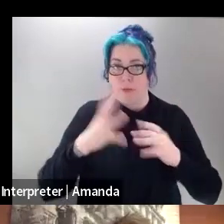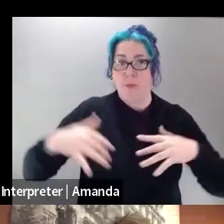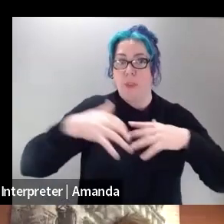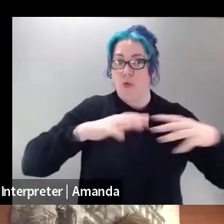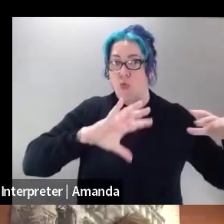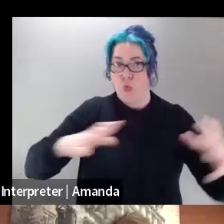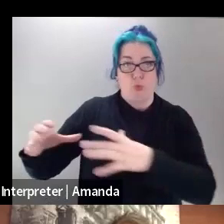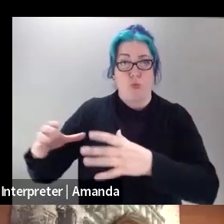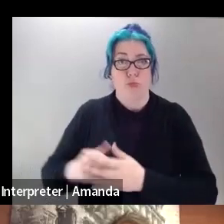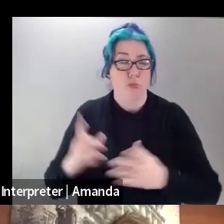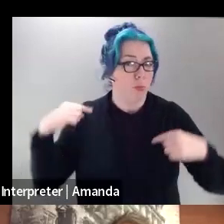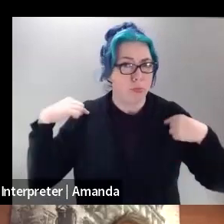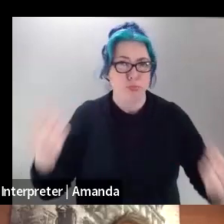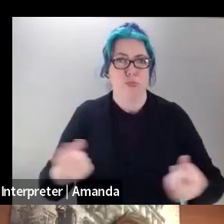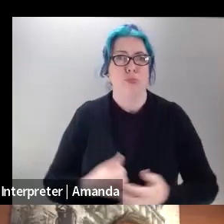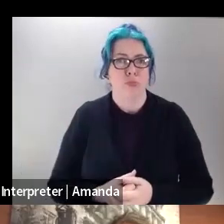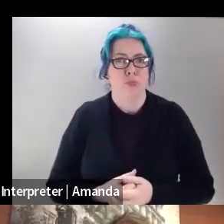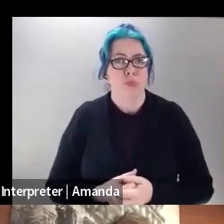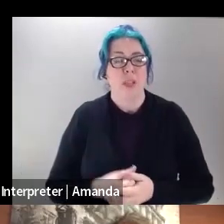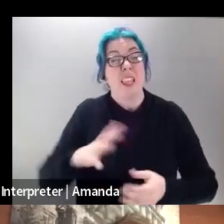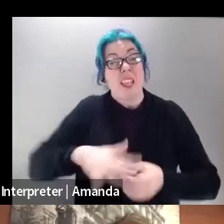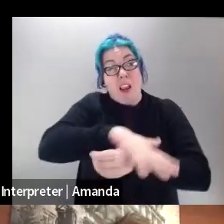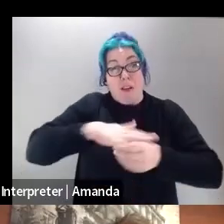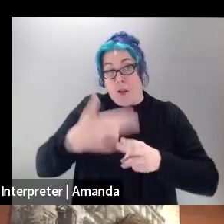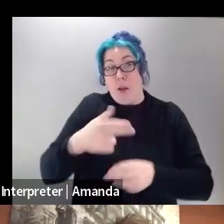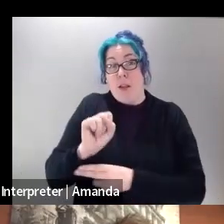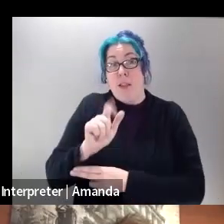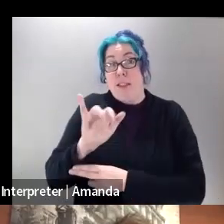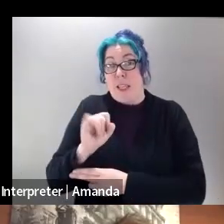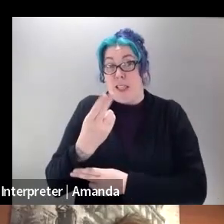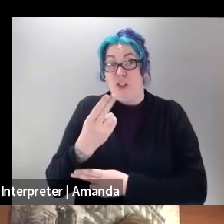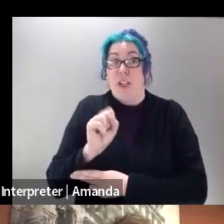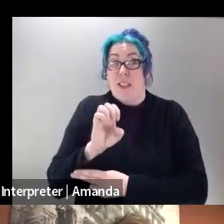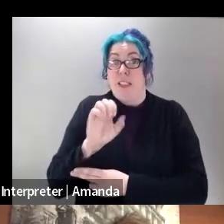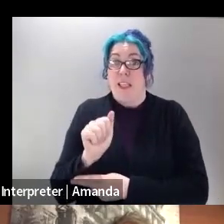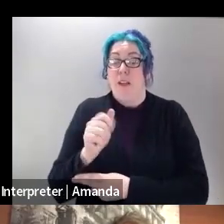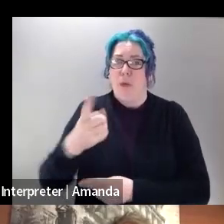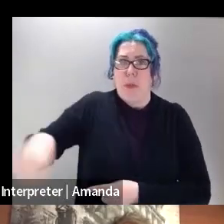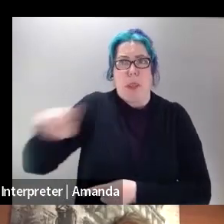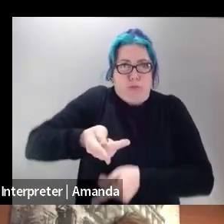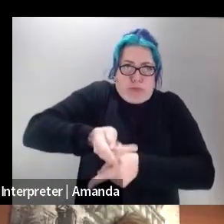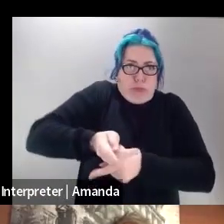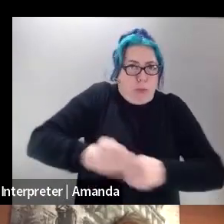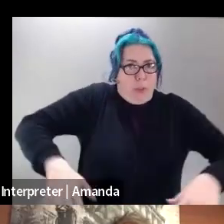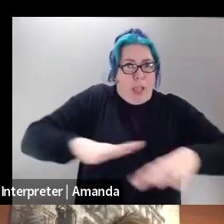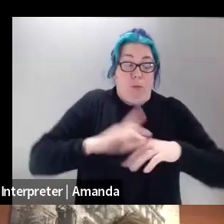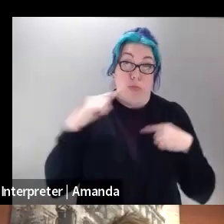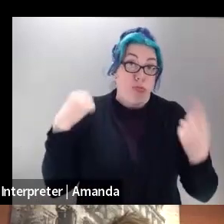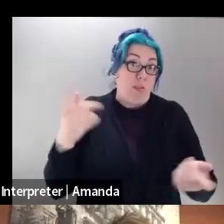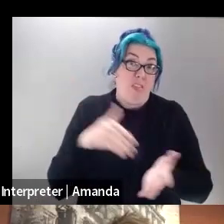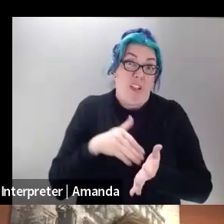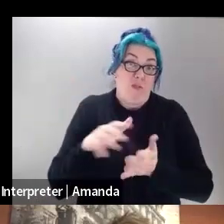These people and other peoples of the Salish Sea have had the custodianship of the lands and waters of this region for many thousands of